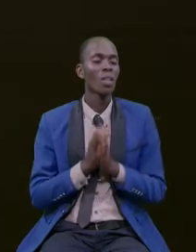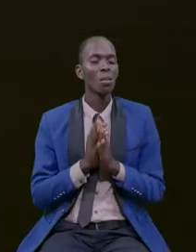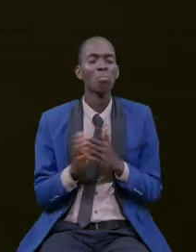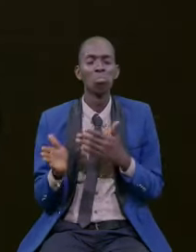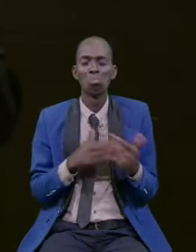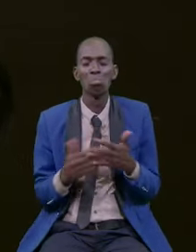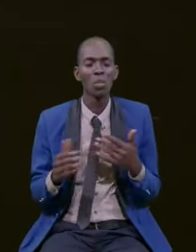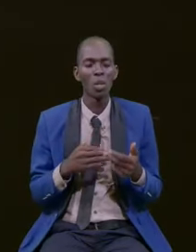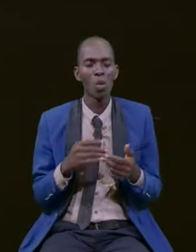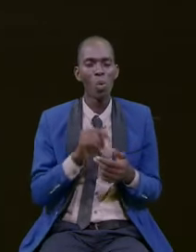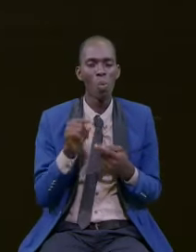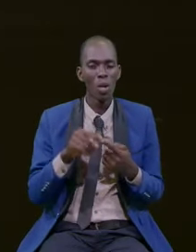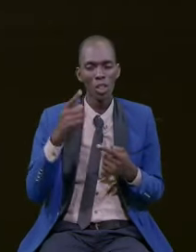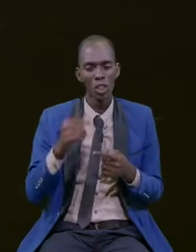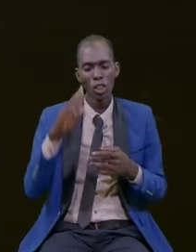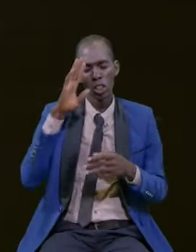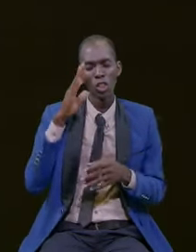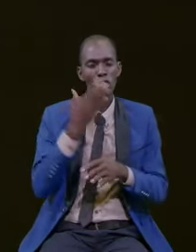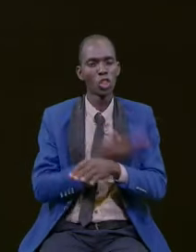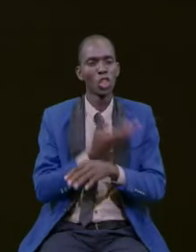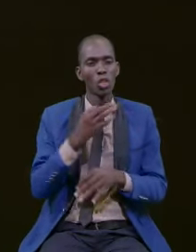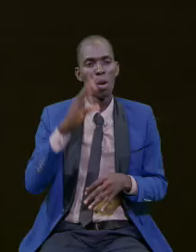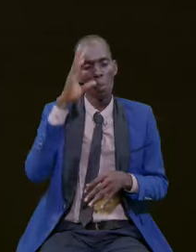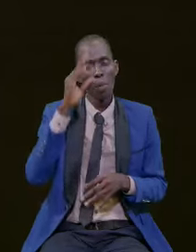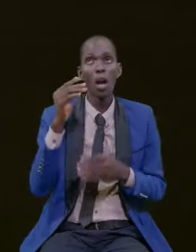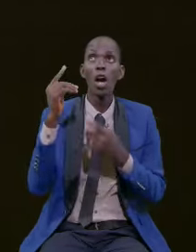of Man cometh, shall he find